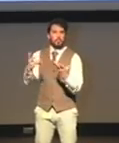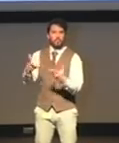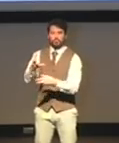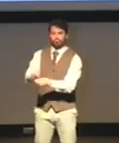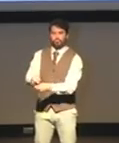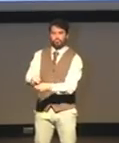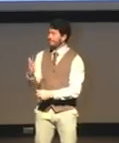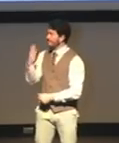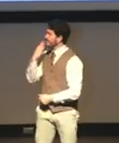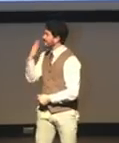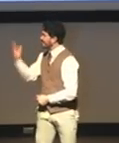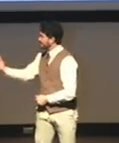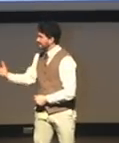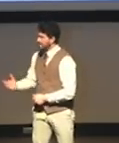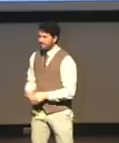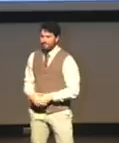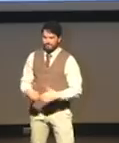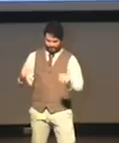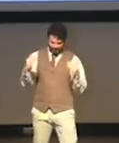Thank you, Lorraine. Jeff?